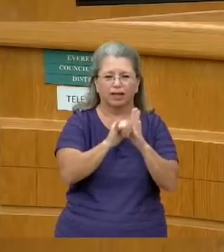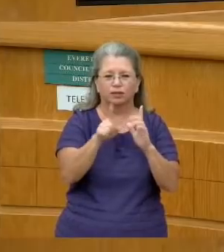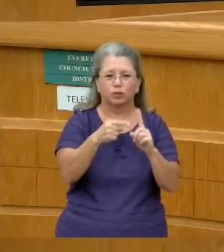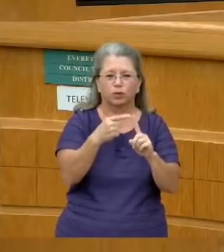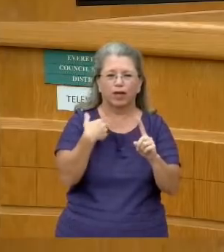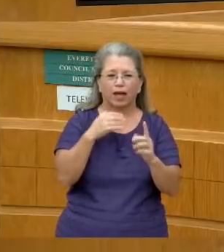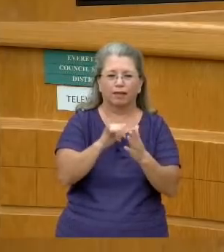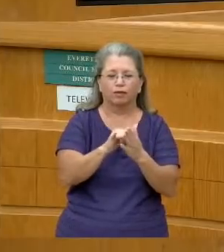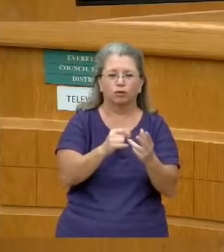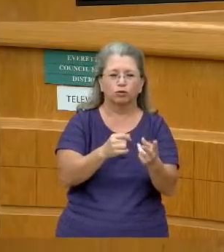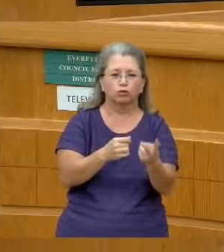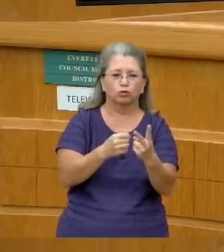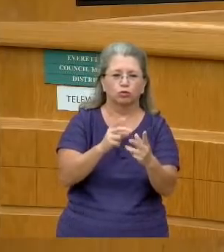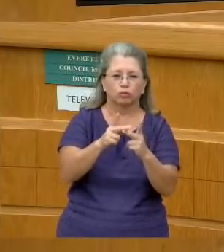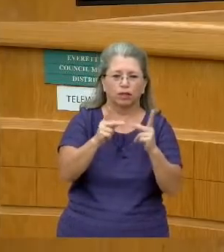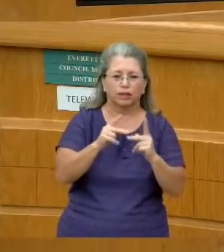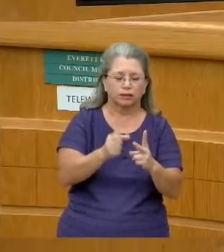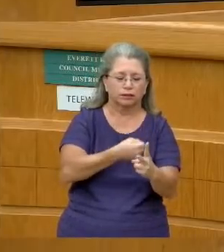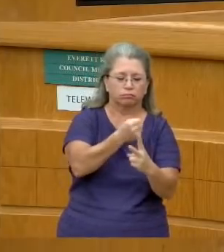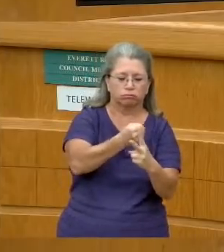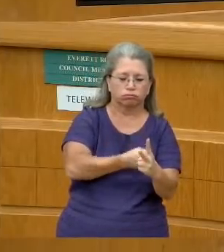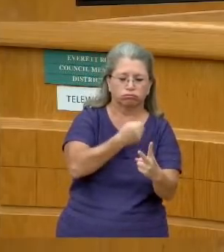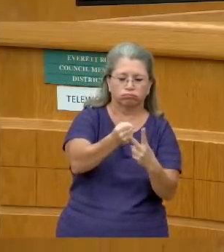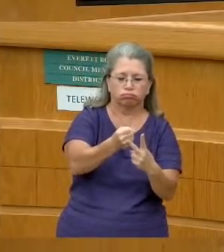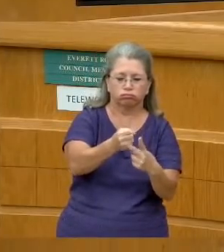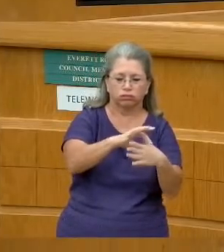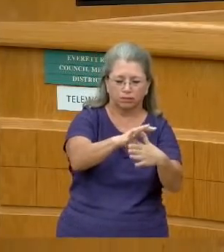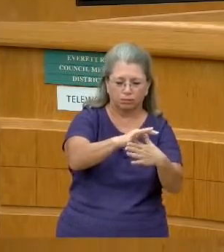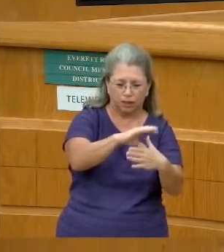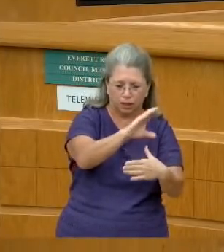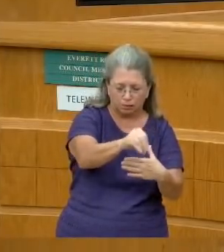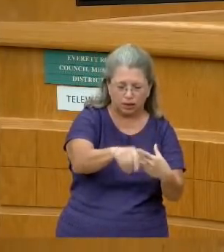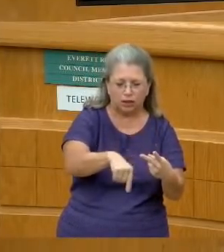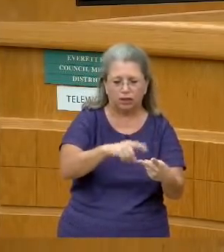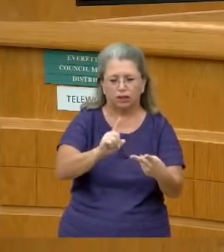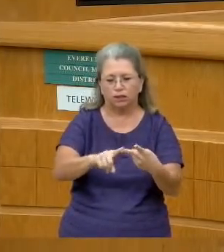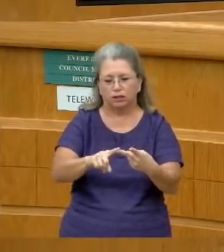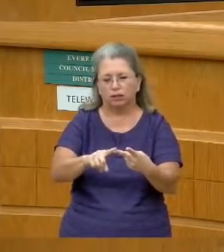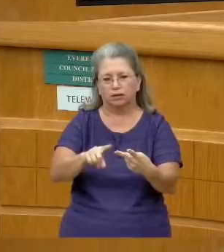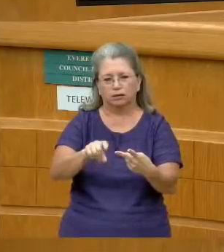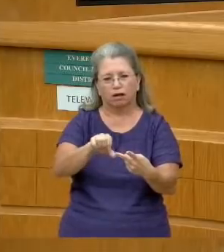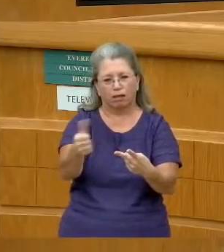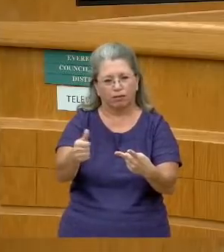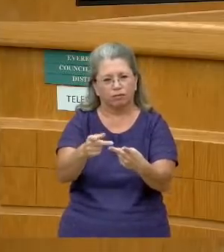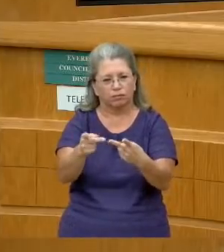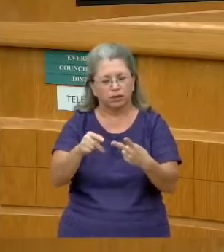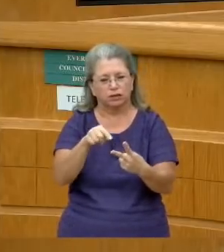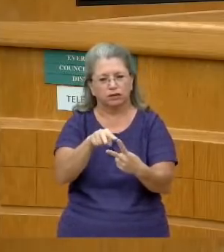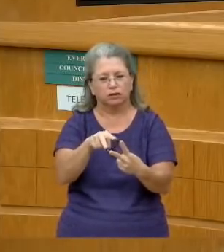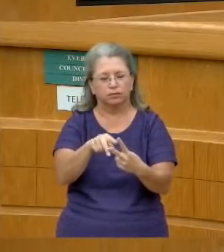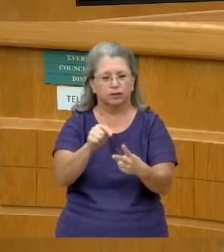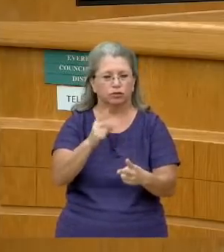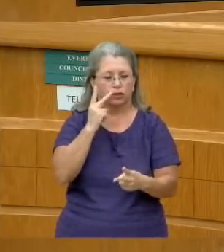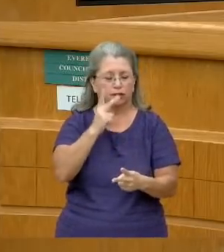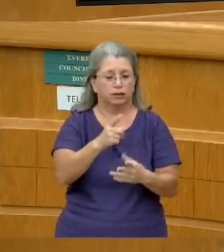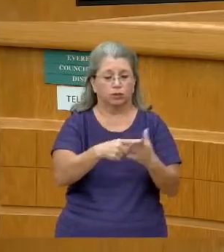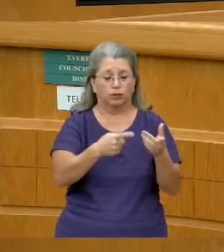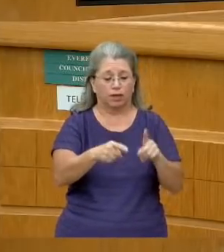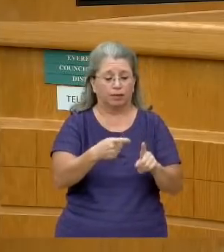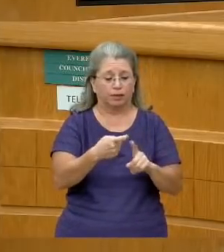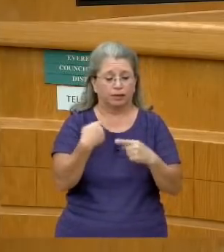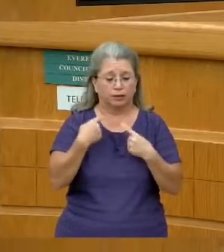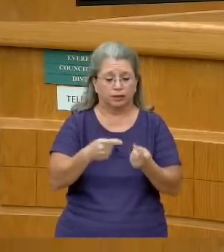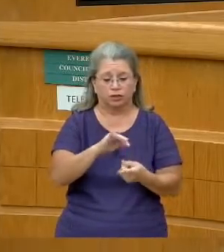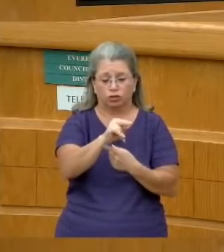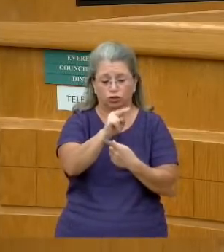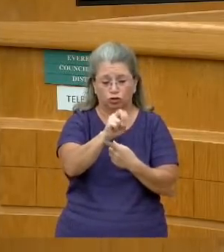our senior facilities. But you can see what's been going on here since kind of the beginning of June and July.